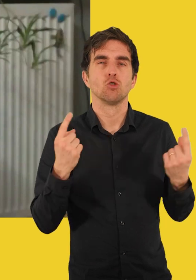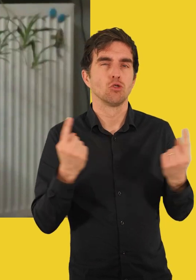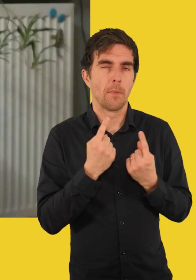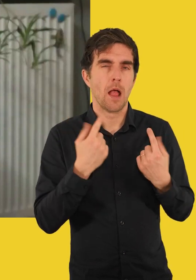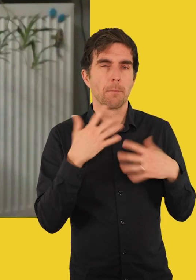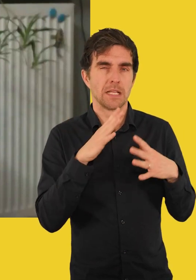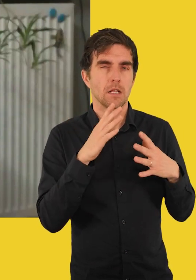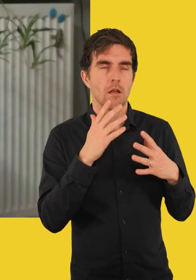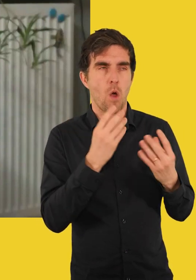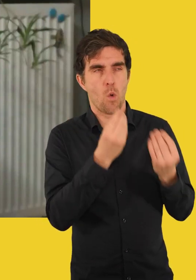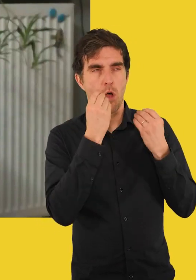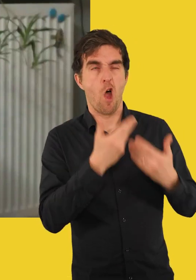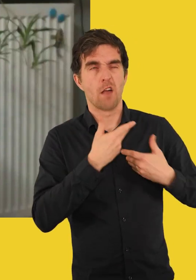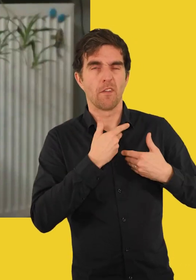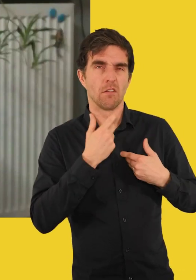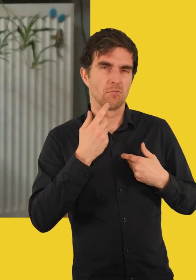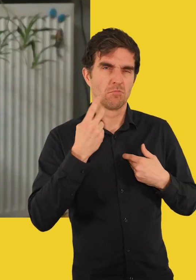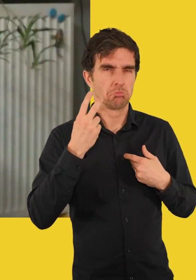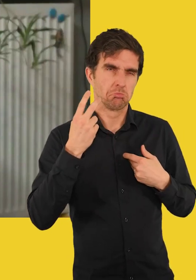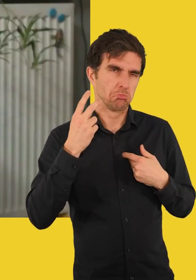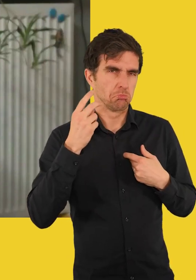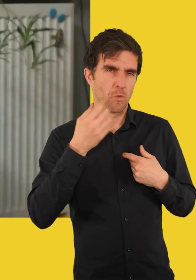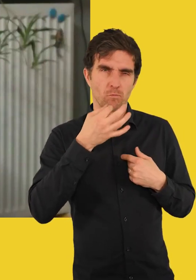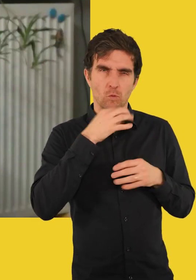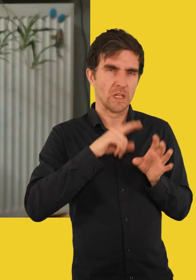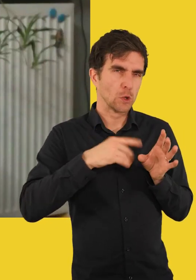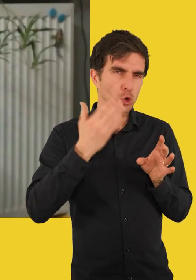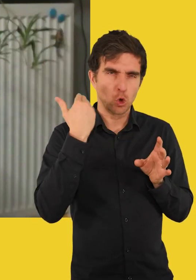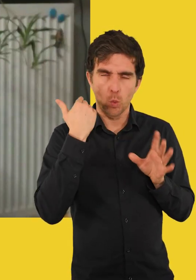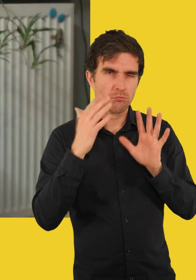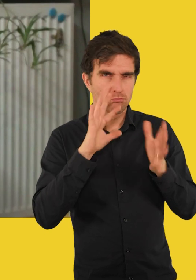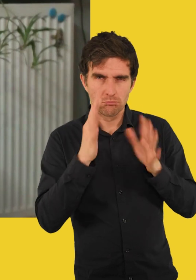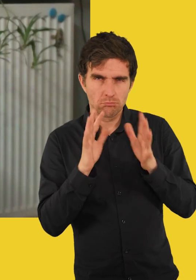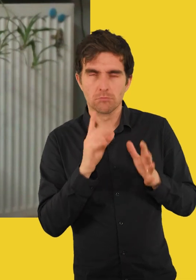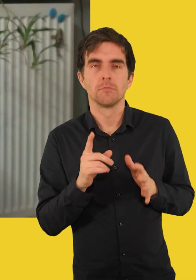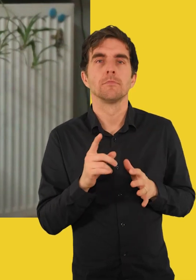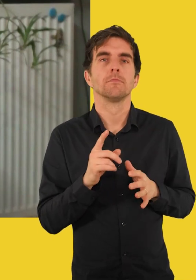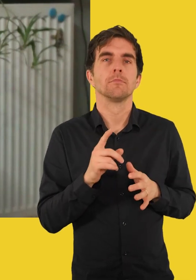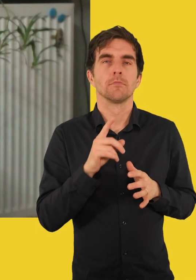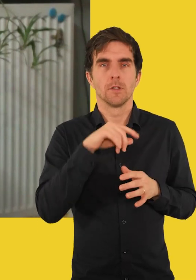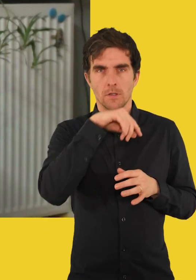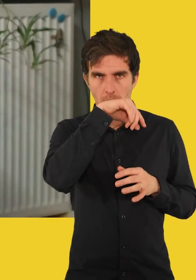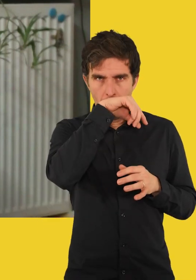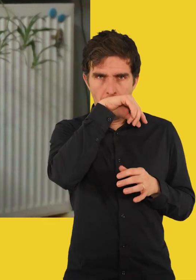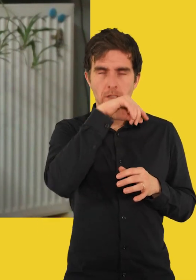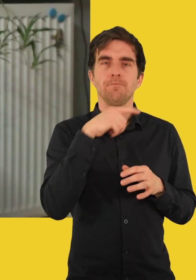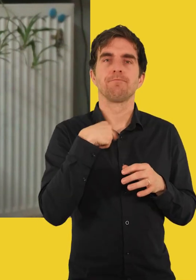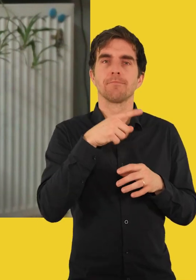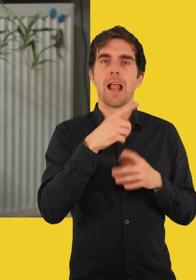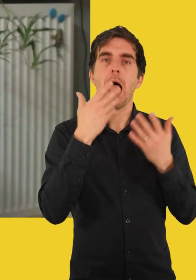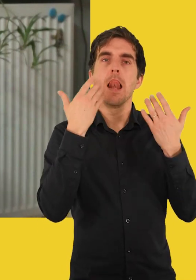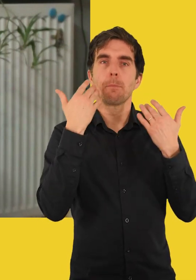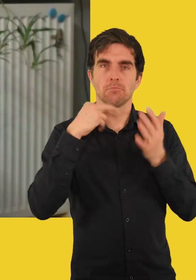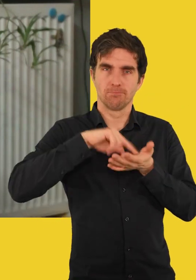was something that I was taught or offered years ago in